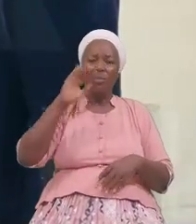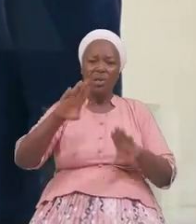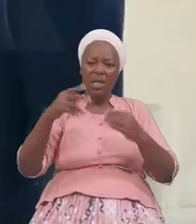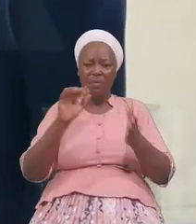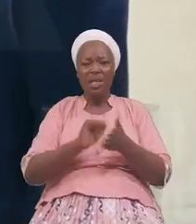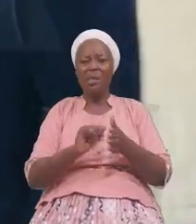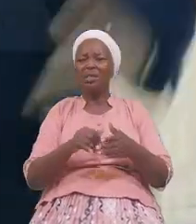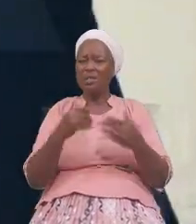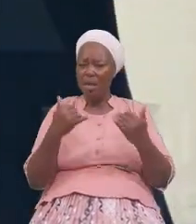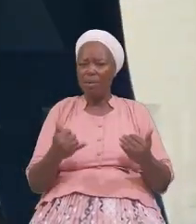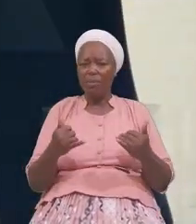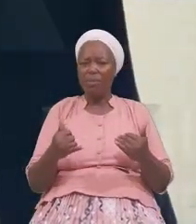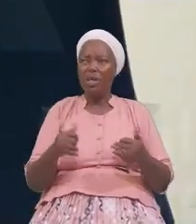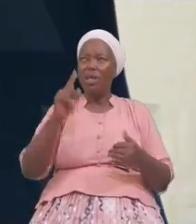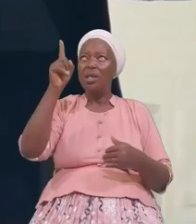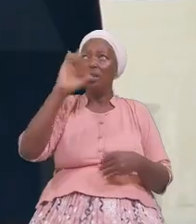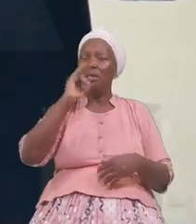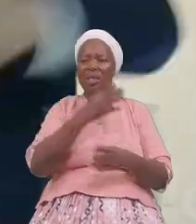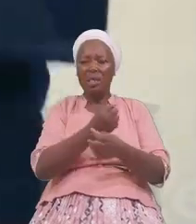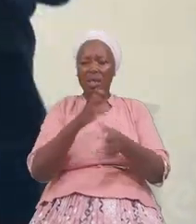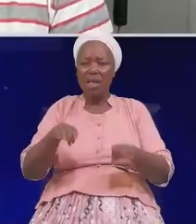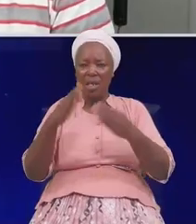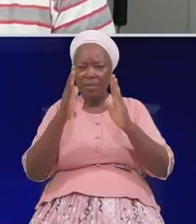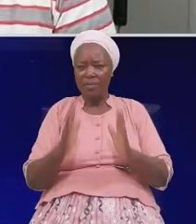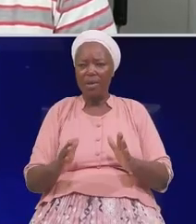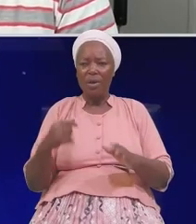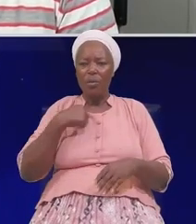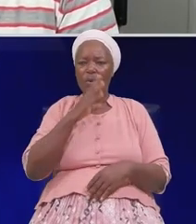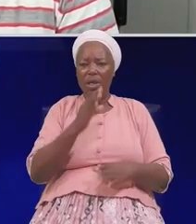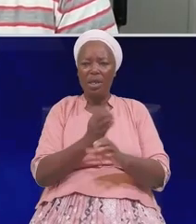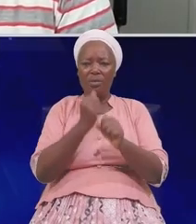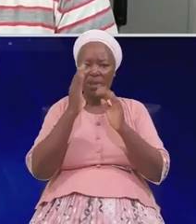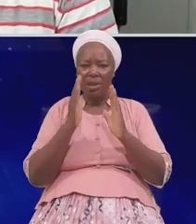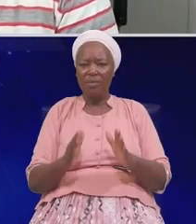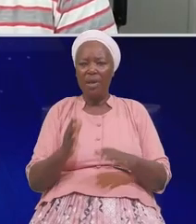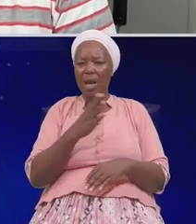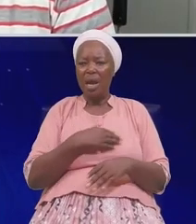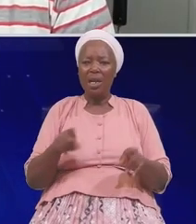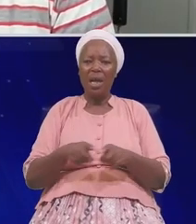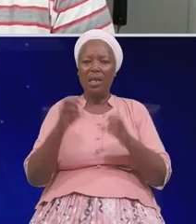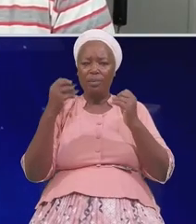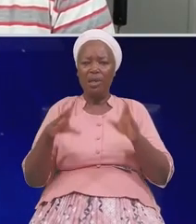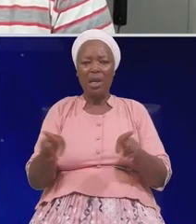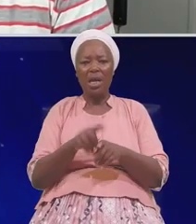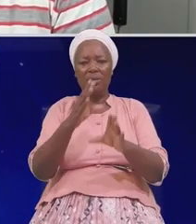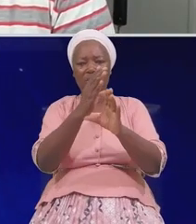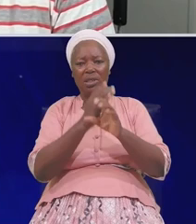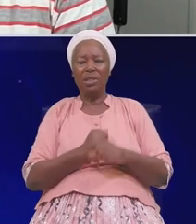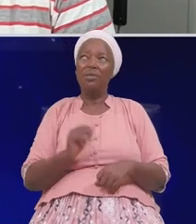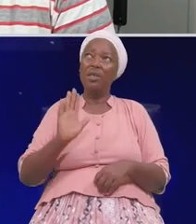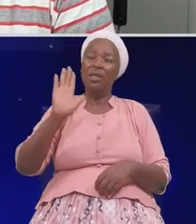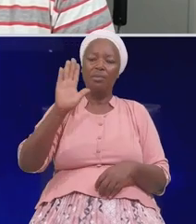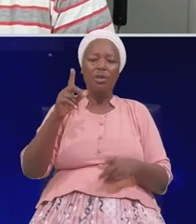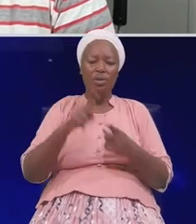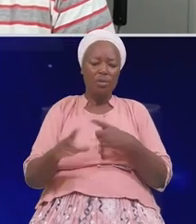already. He's a giver. We are the receiver. And as many as received him,